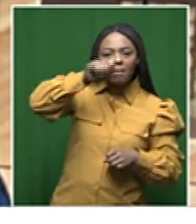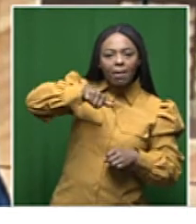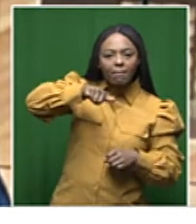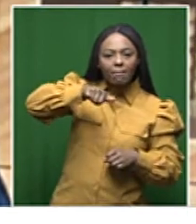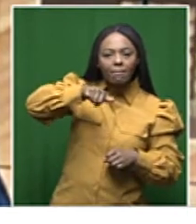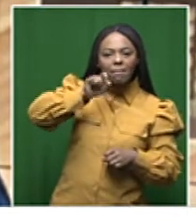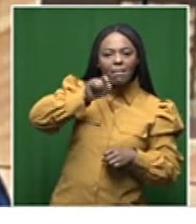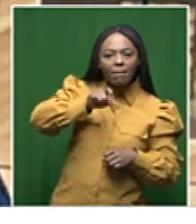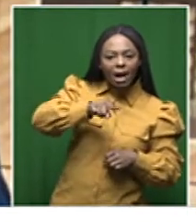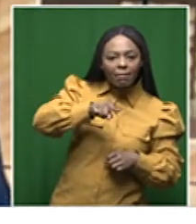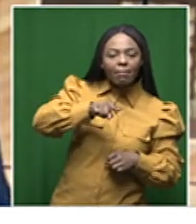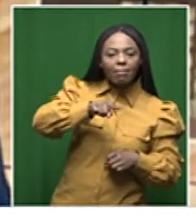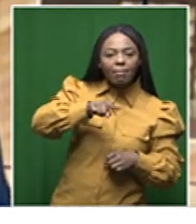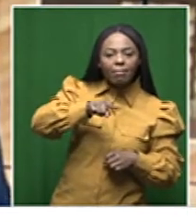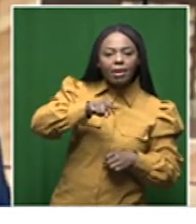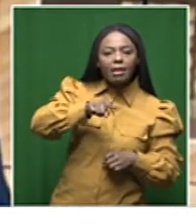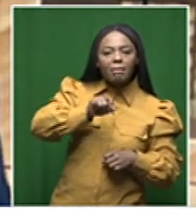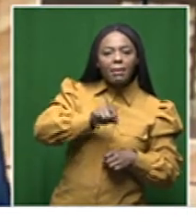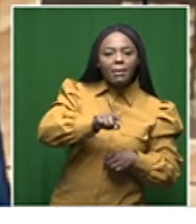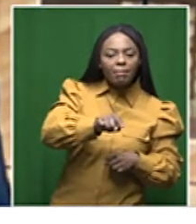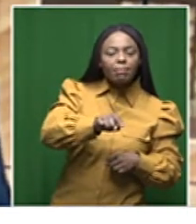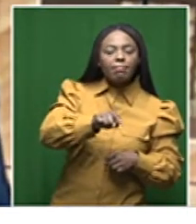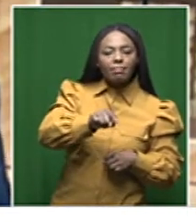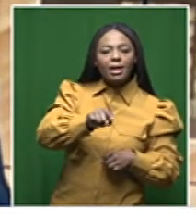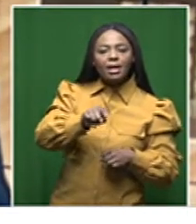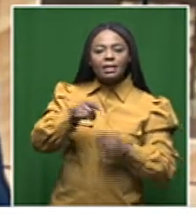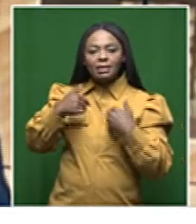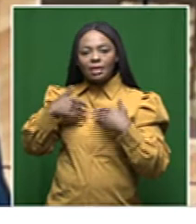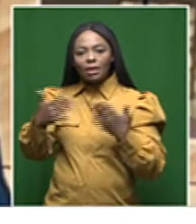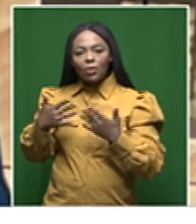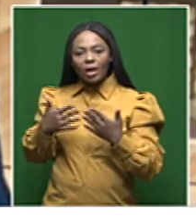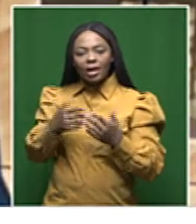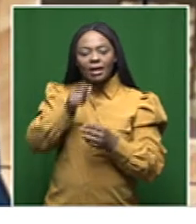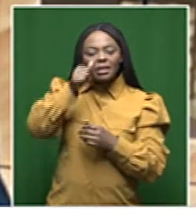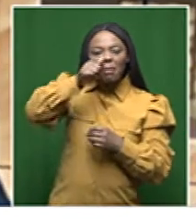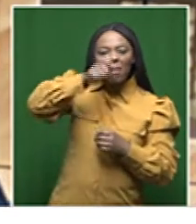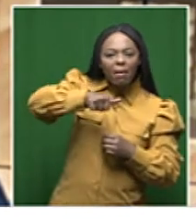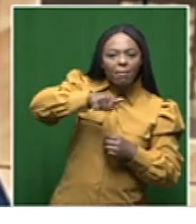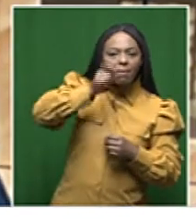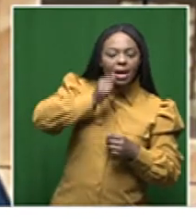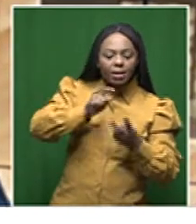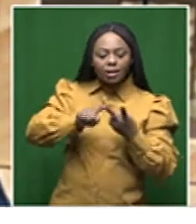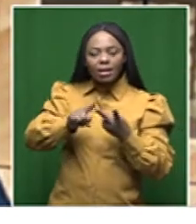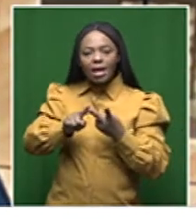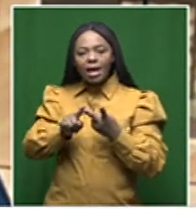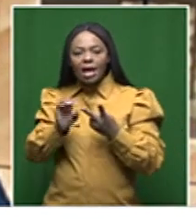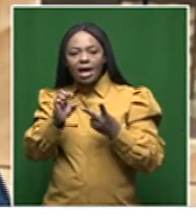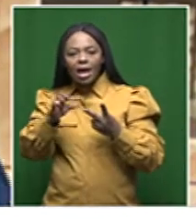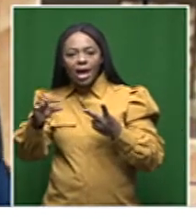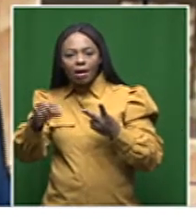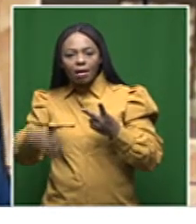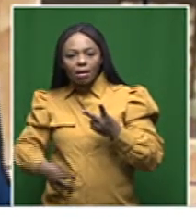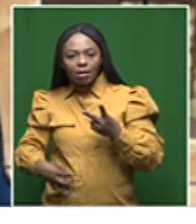natural conception, they start in the fallopian tubes. So the sperm and the egg will meet in the tube, and that